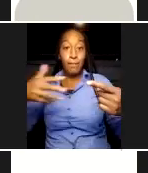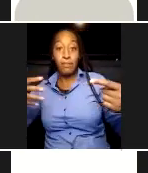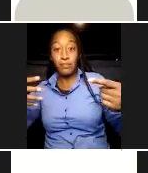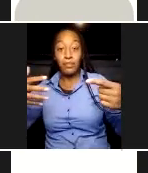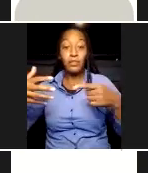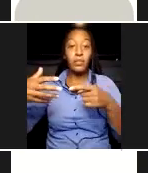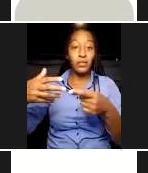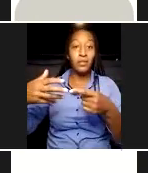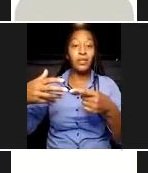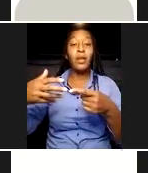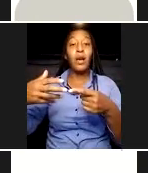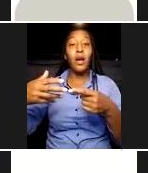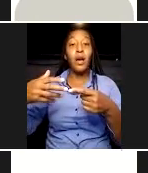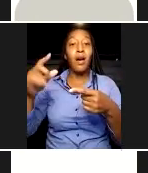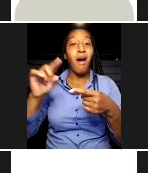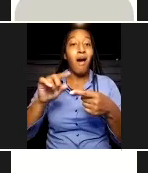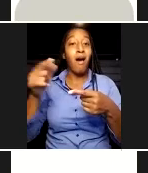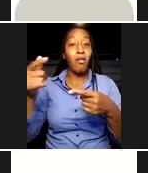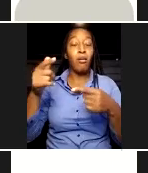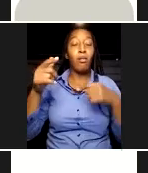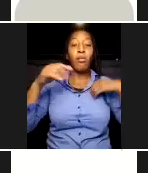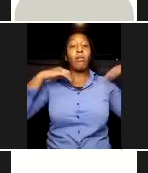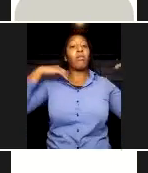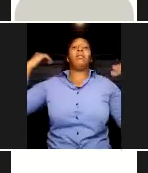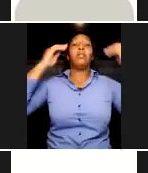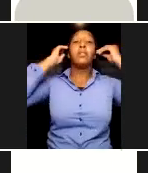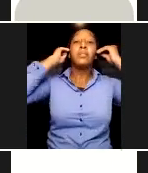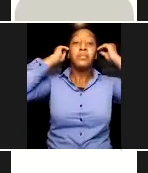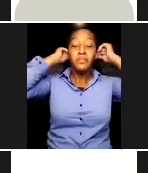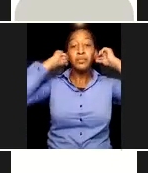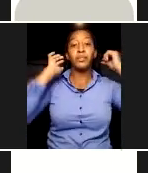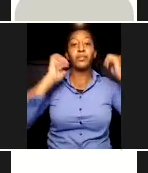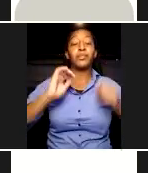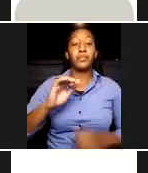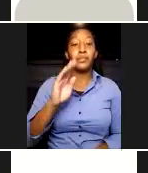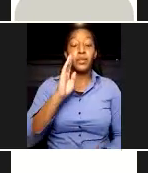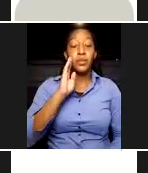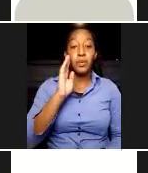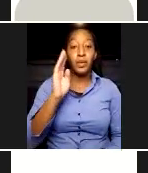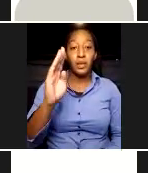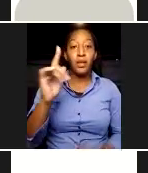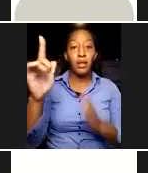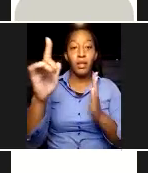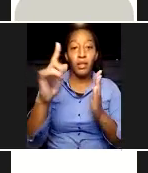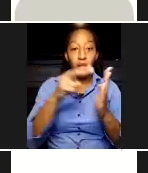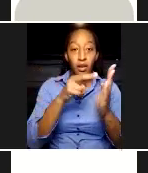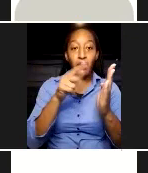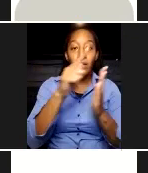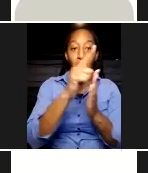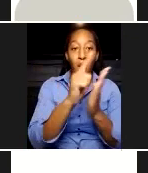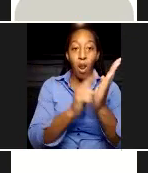momentum as it pertains to um, moving objects, and in